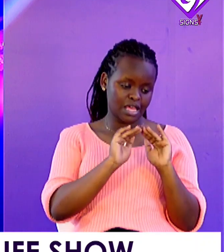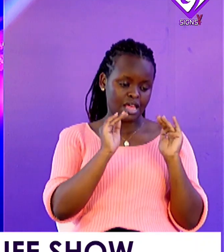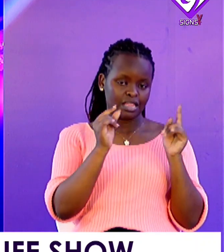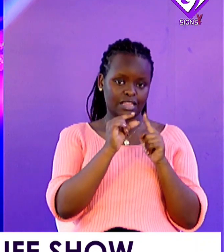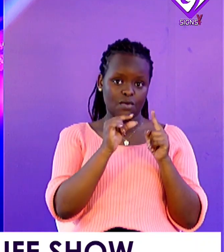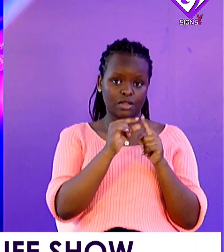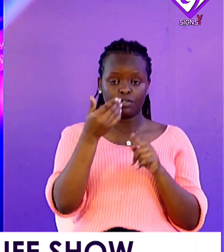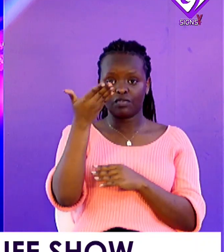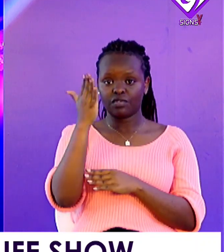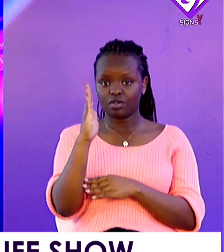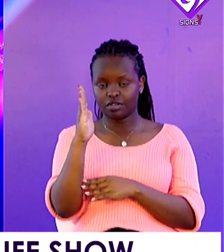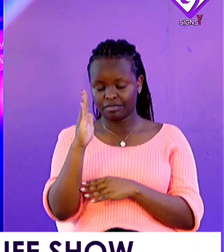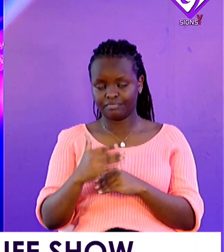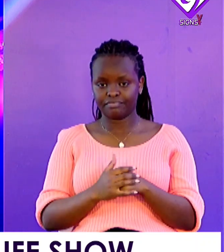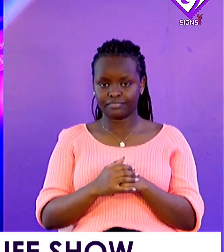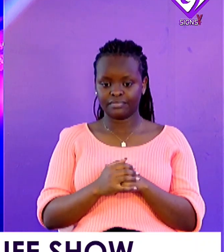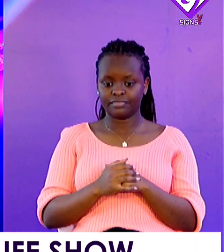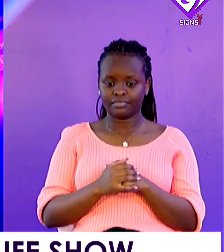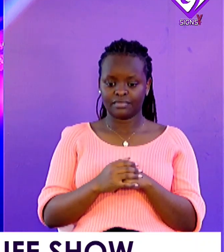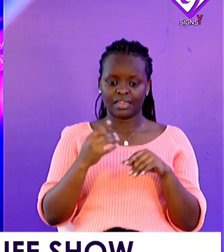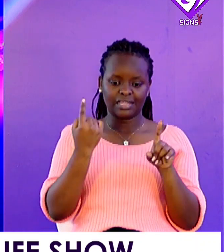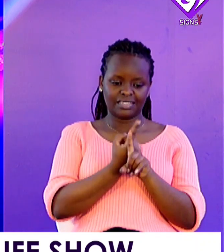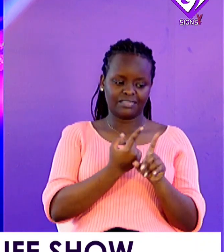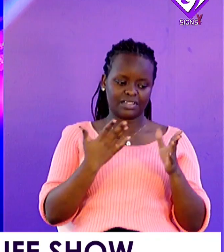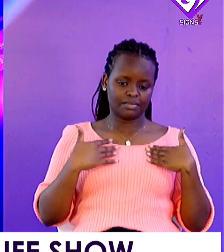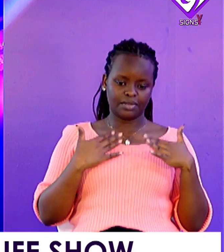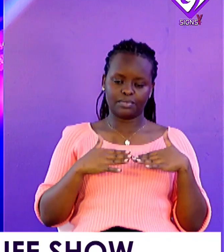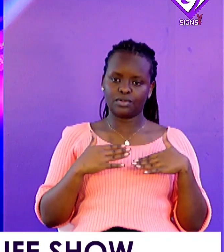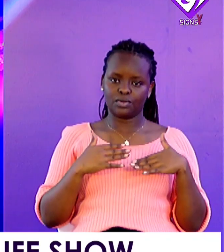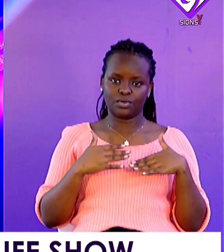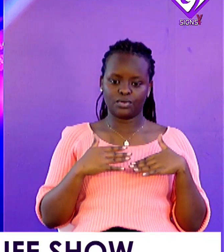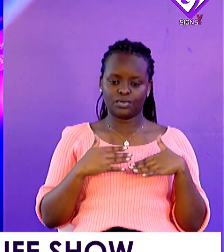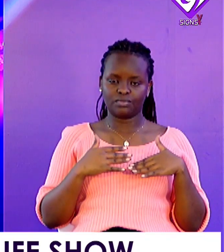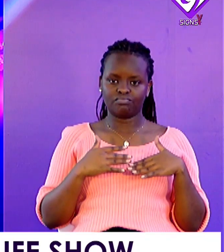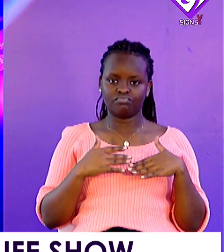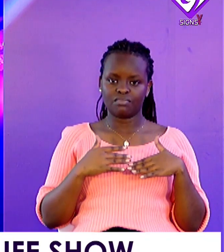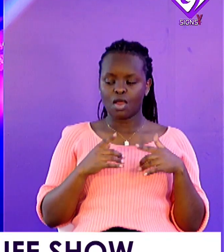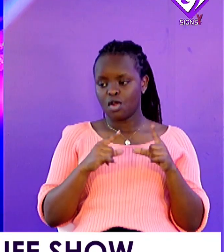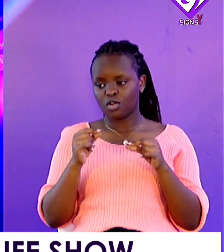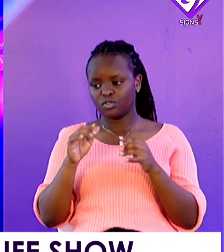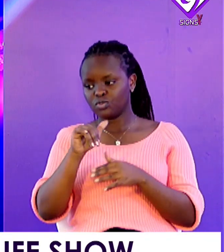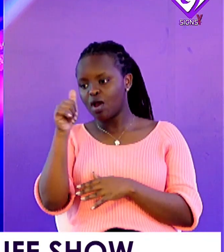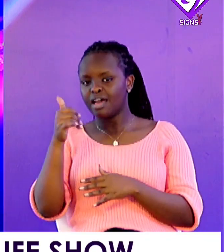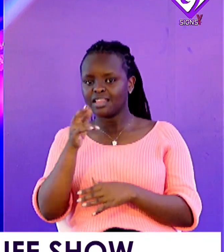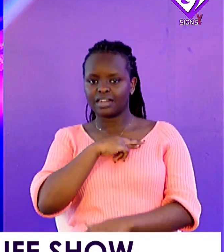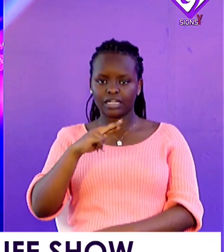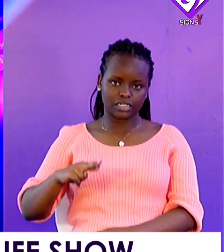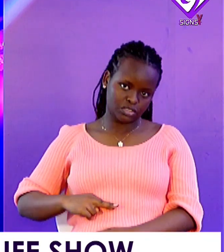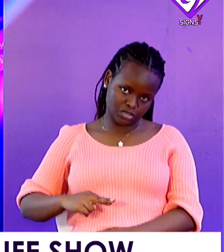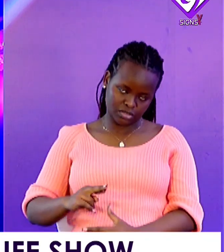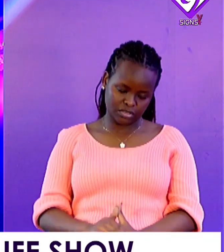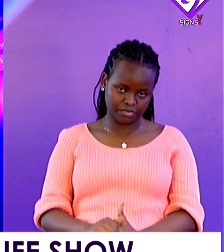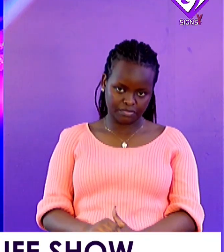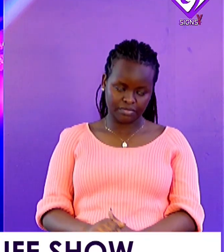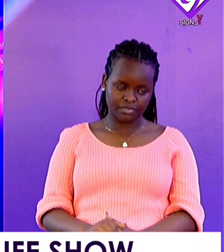God, or there are different people who subscribe to other religions.